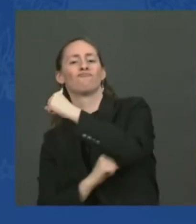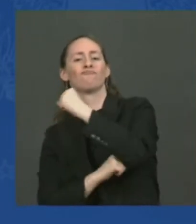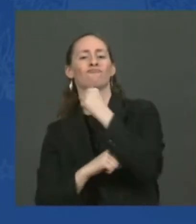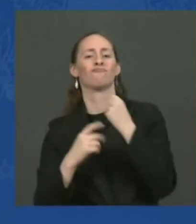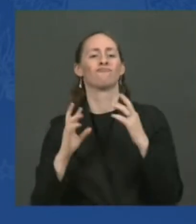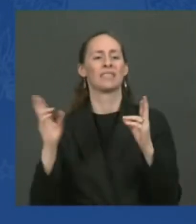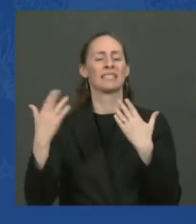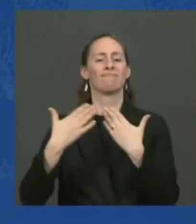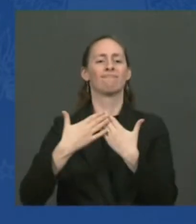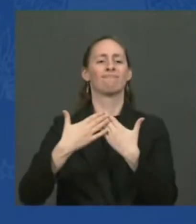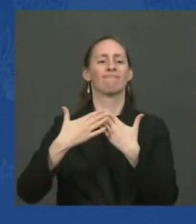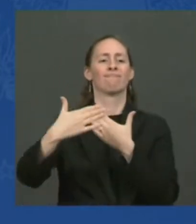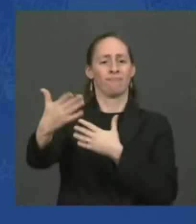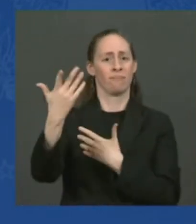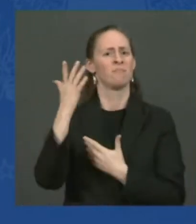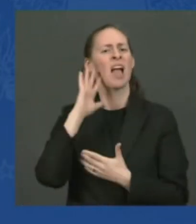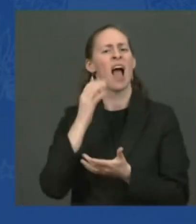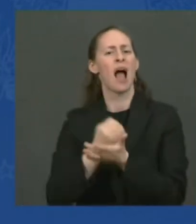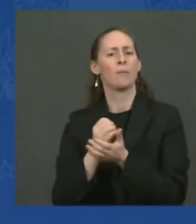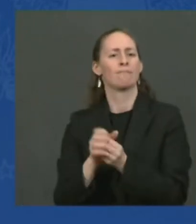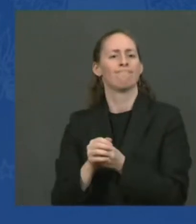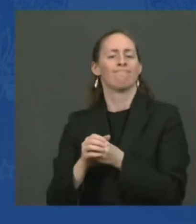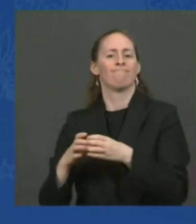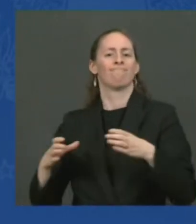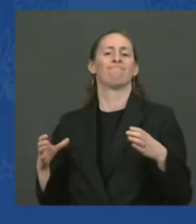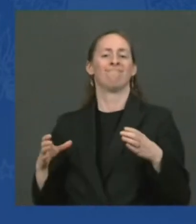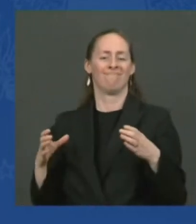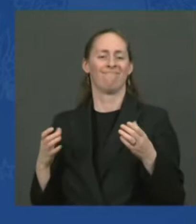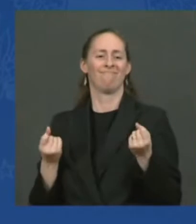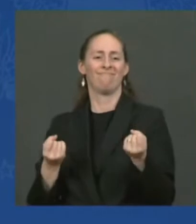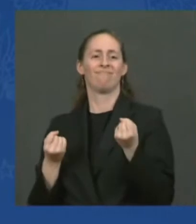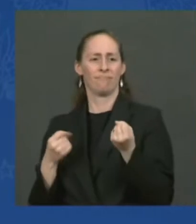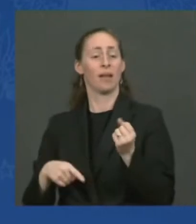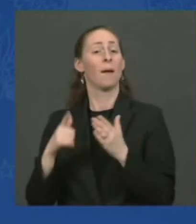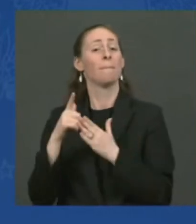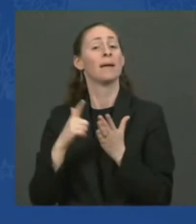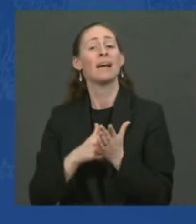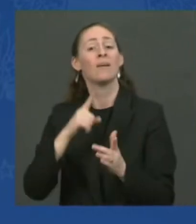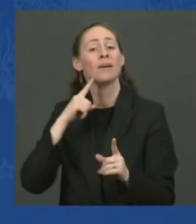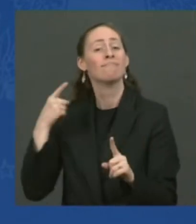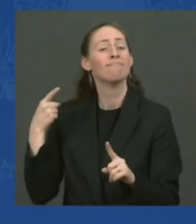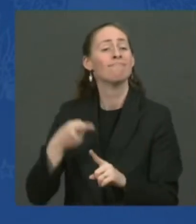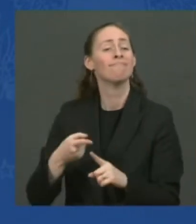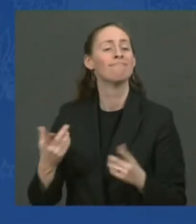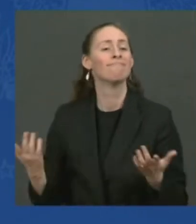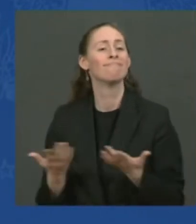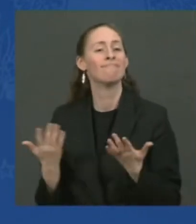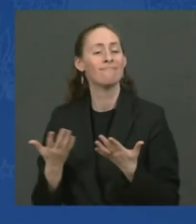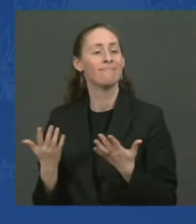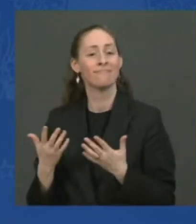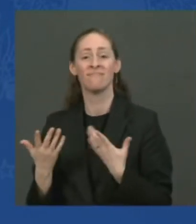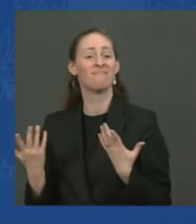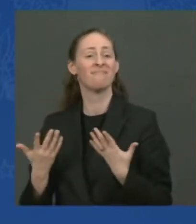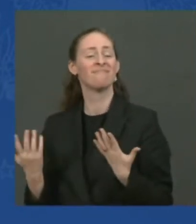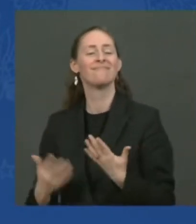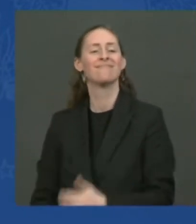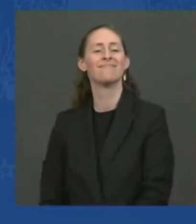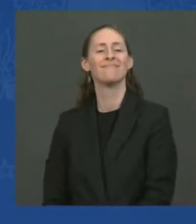prosperity. This bill can be summed up by a four-letter word: J-O-B-S.